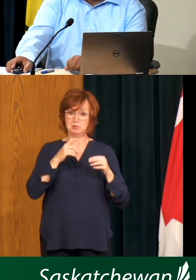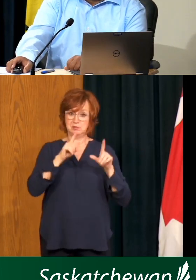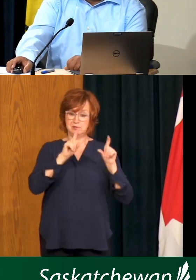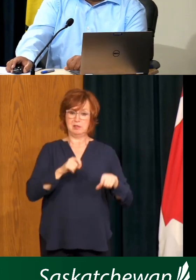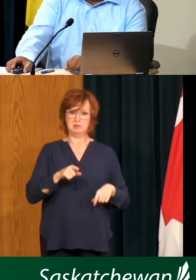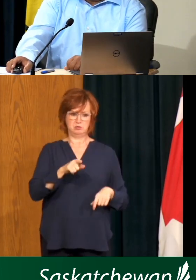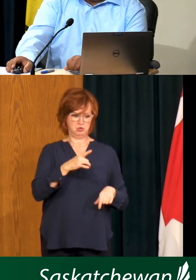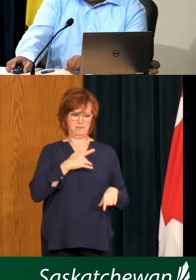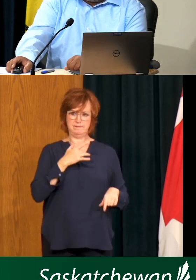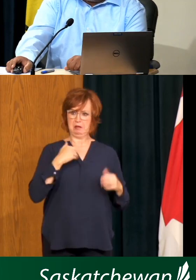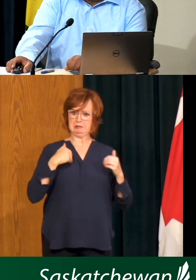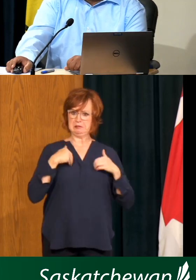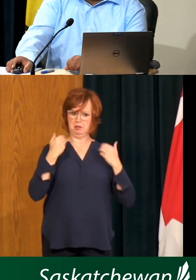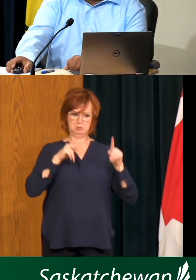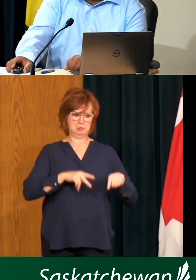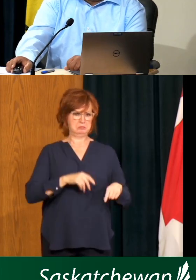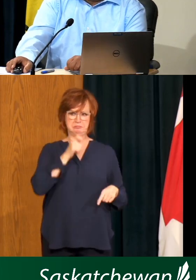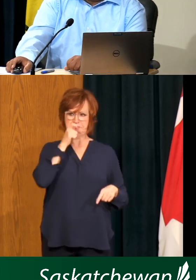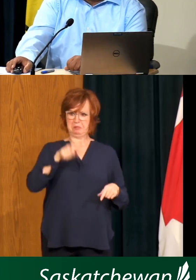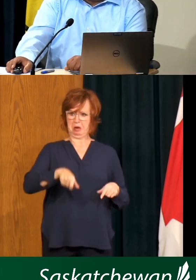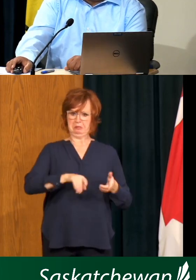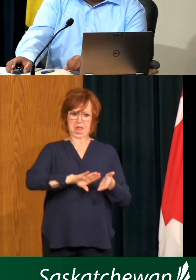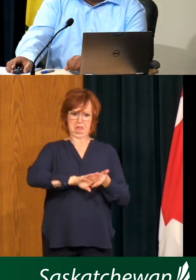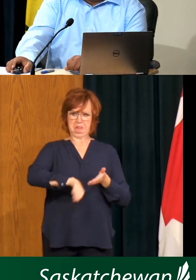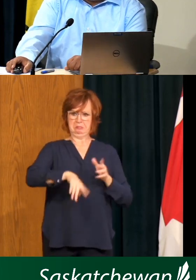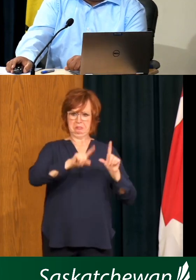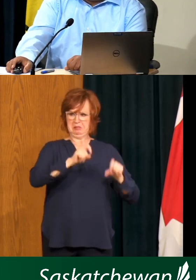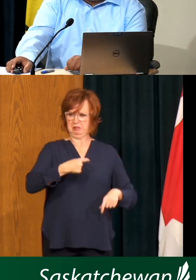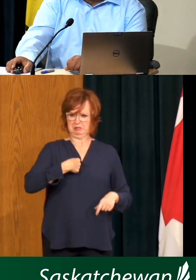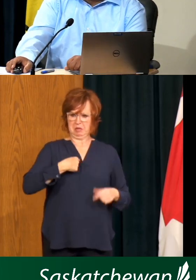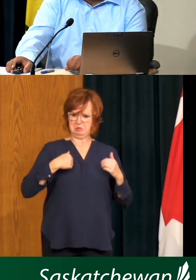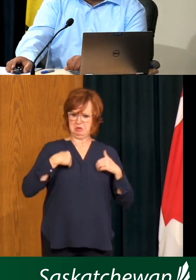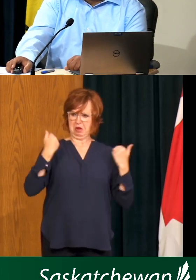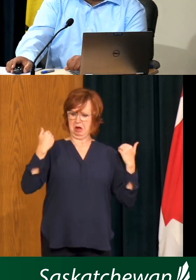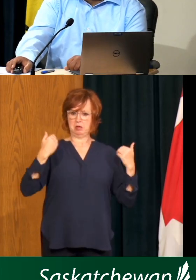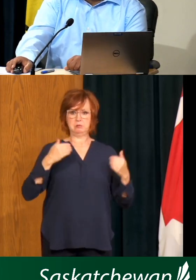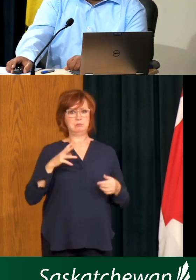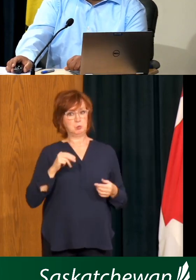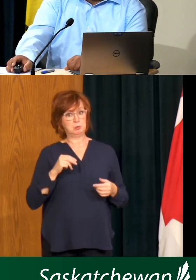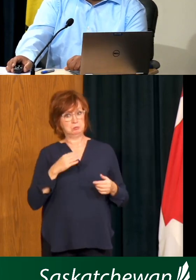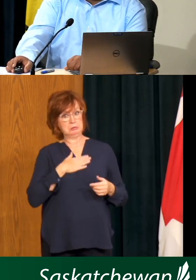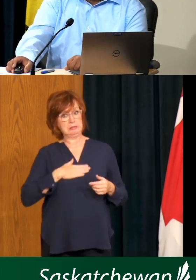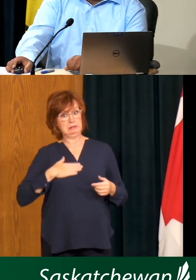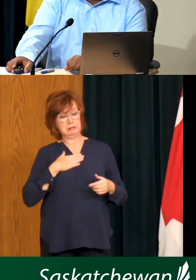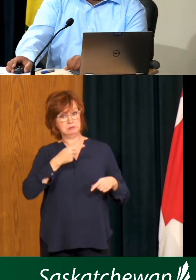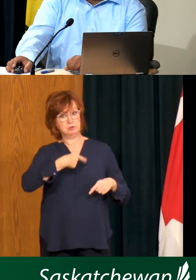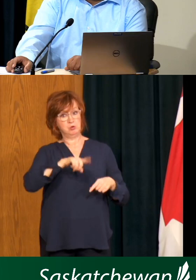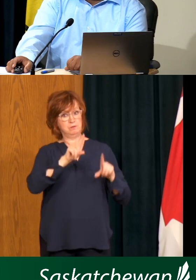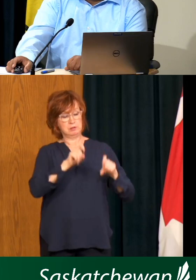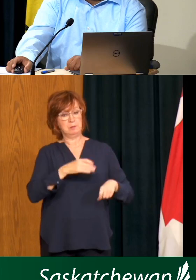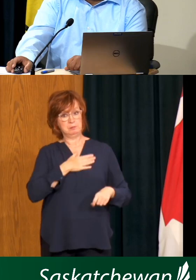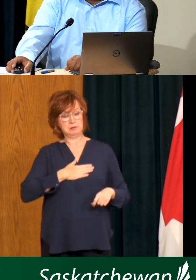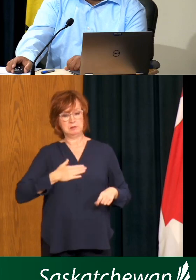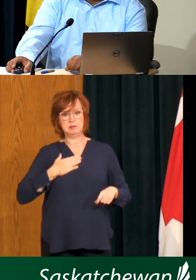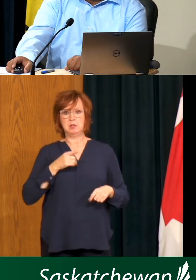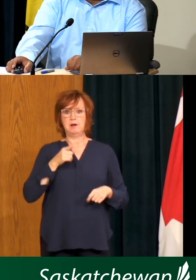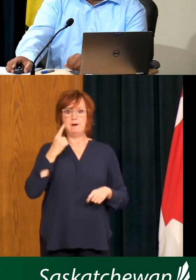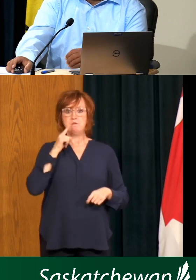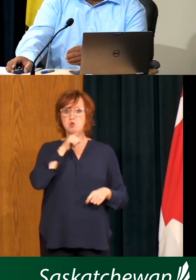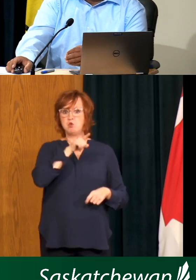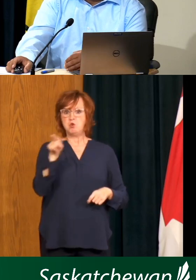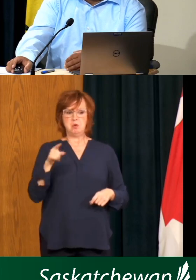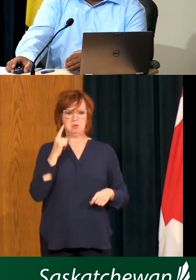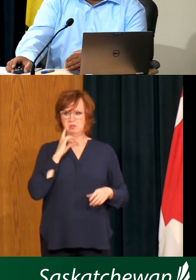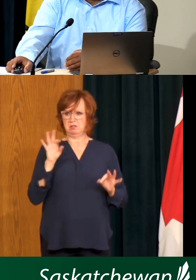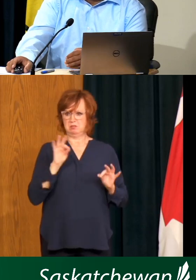younger, do get tested if you are symptomatic of any concerns, because while it may not be a serious illness for you, the fact